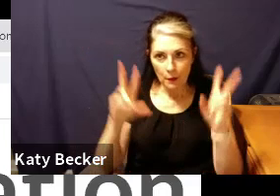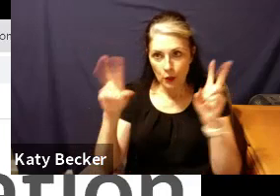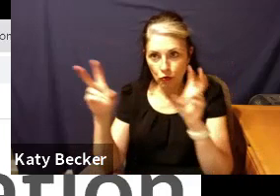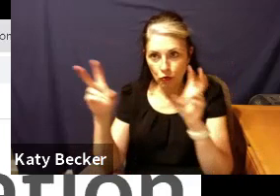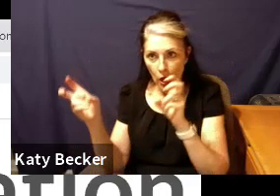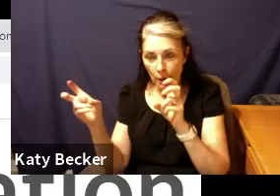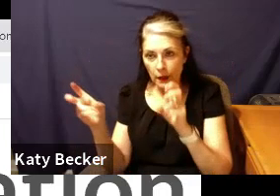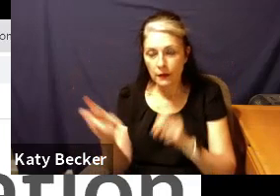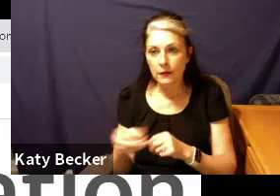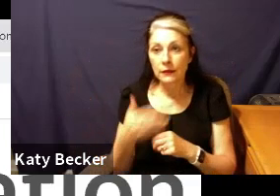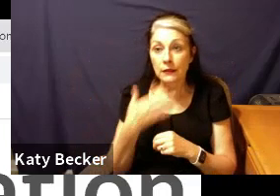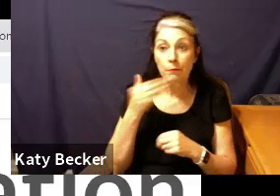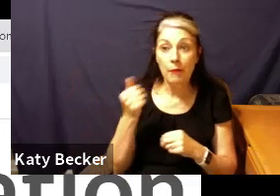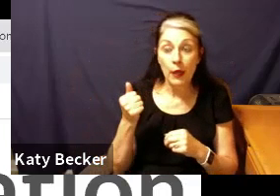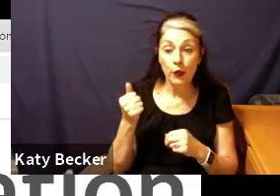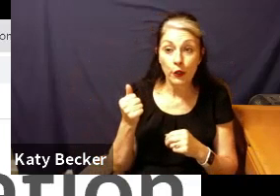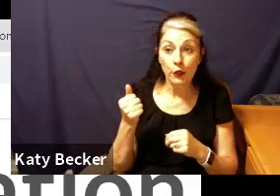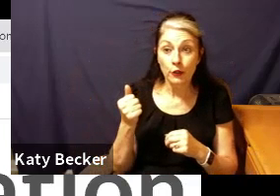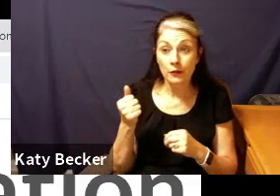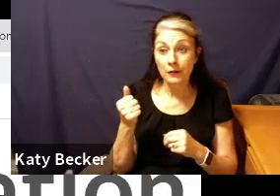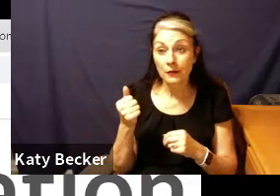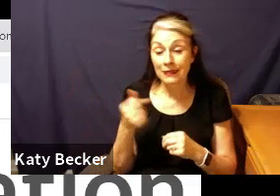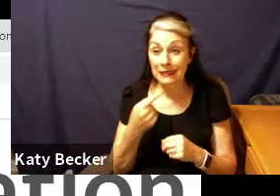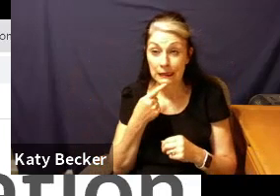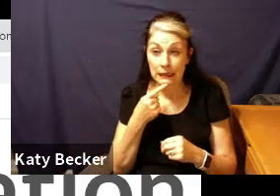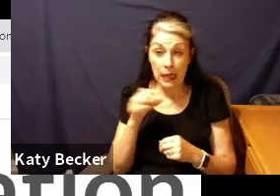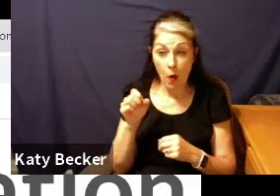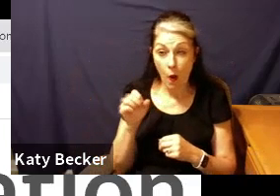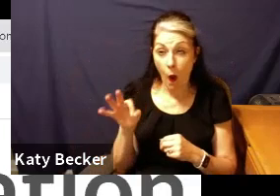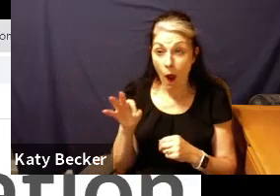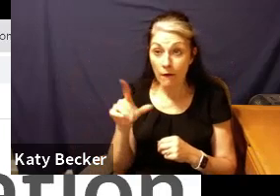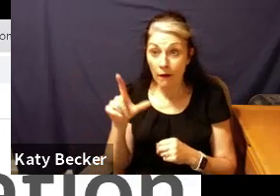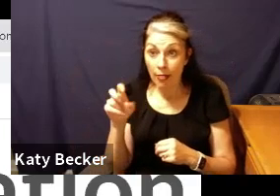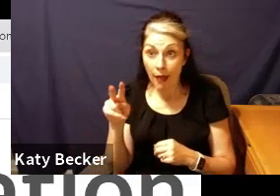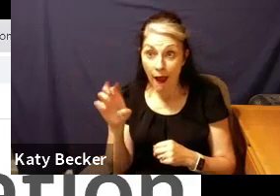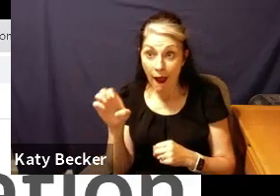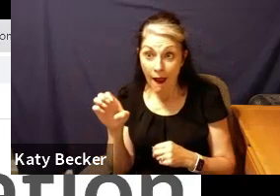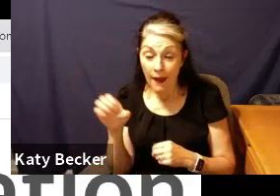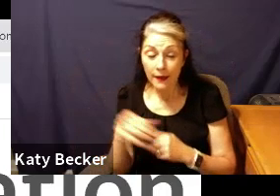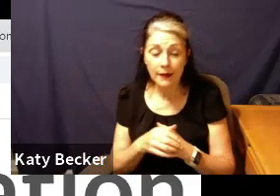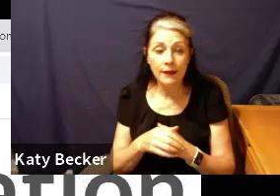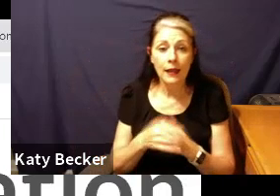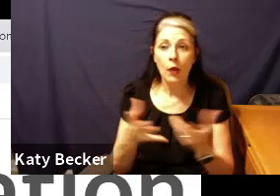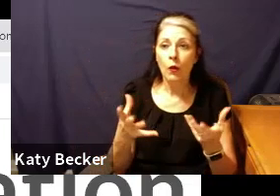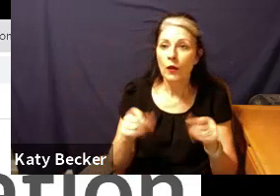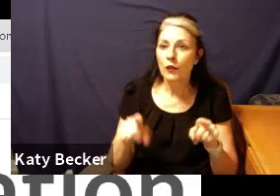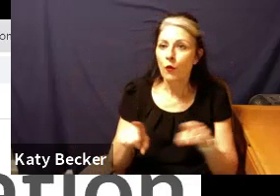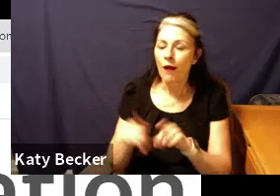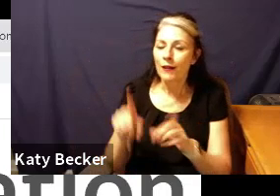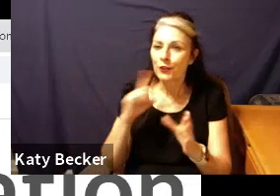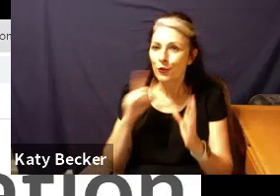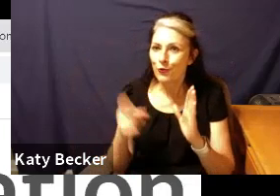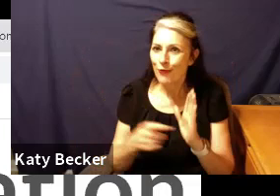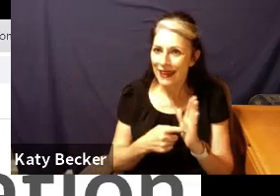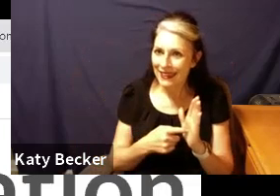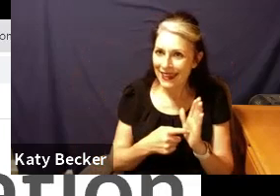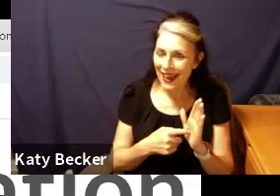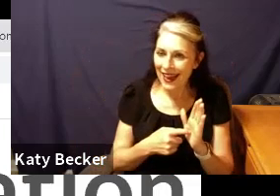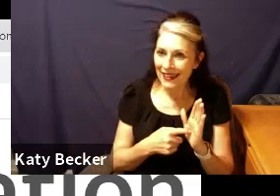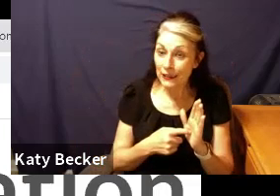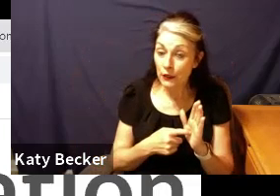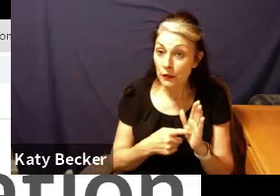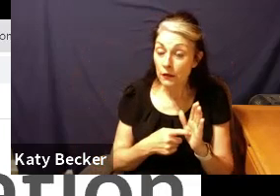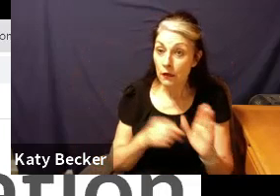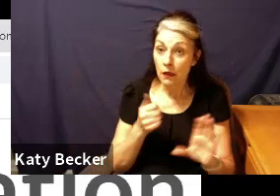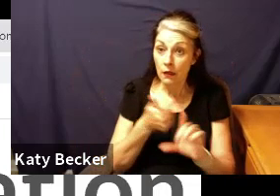conversations are better to stay offline. And we want them to also recognize that they